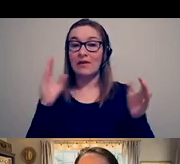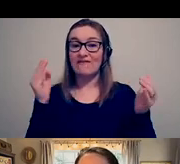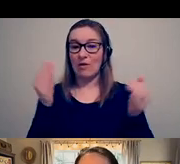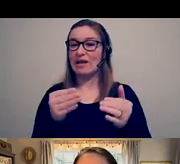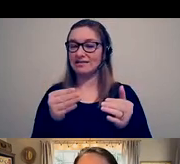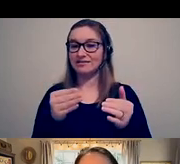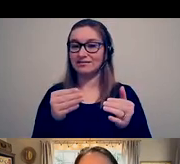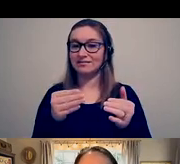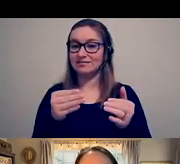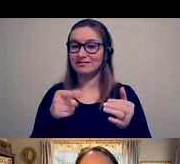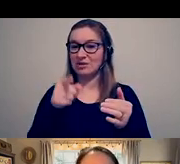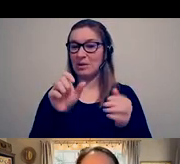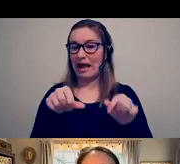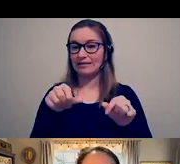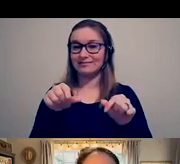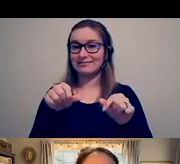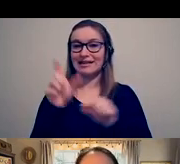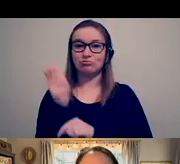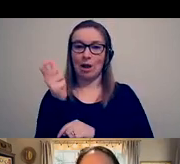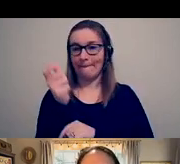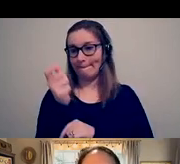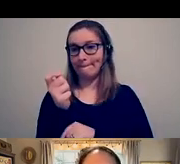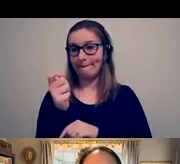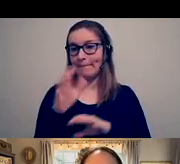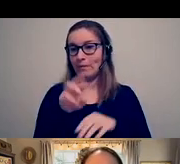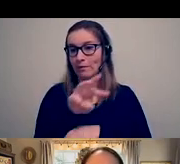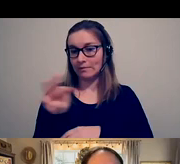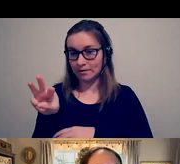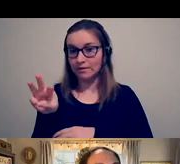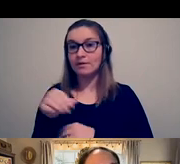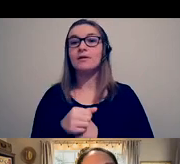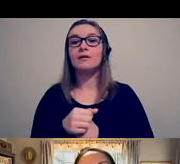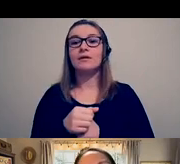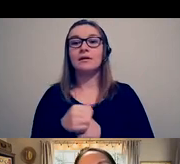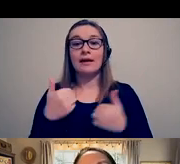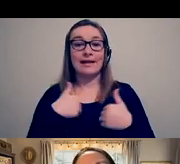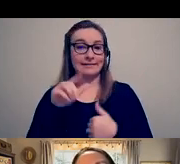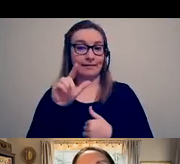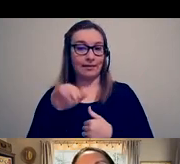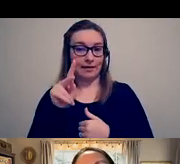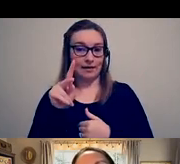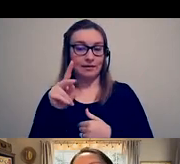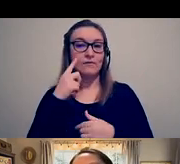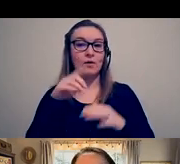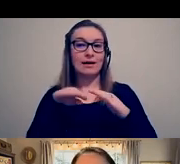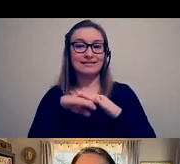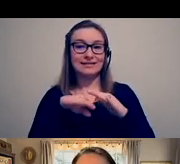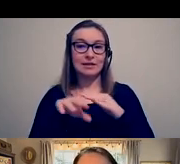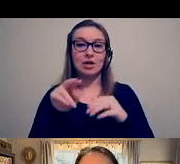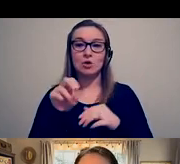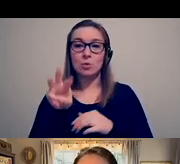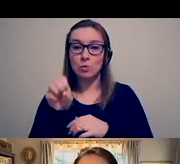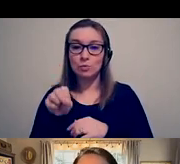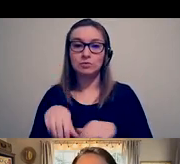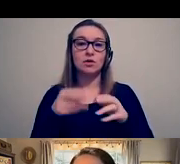can subscribe to that on our website, and it has links to accessibility news,